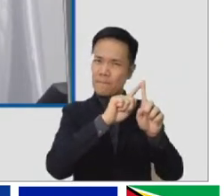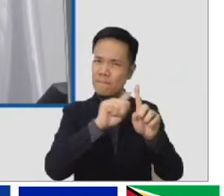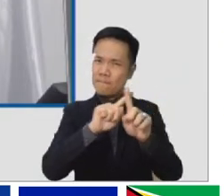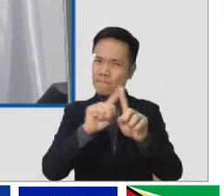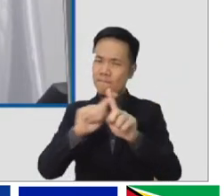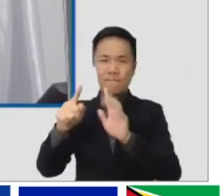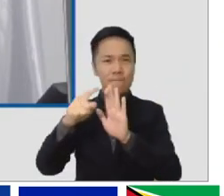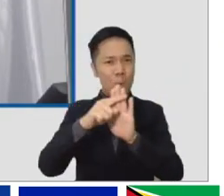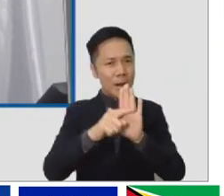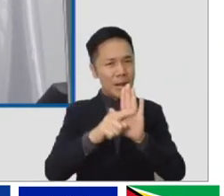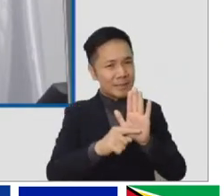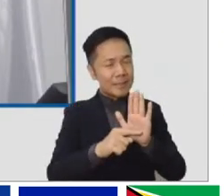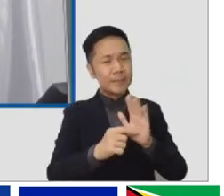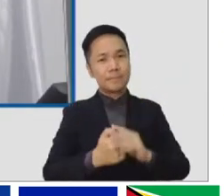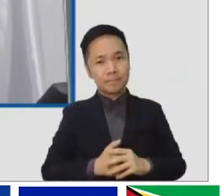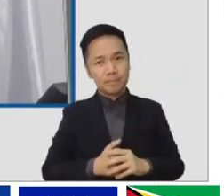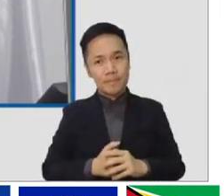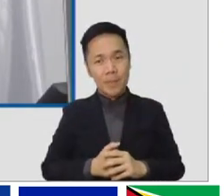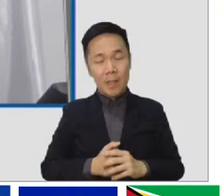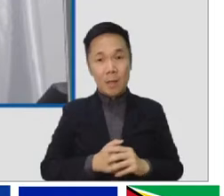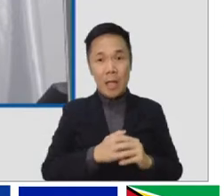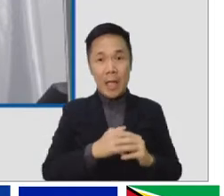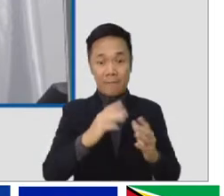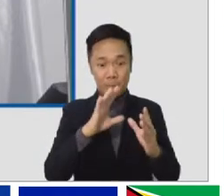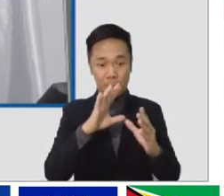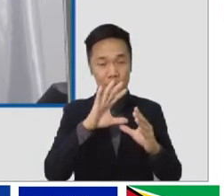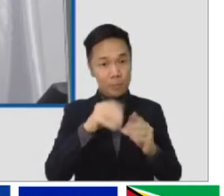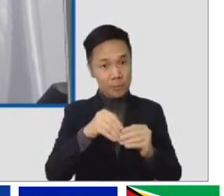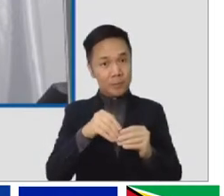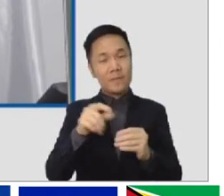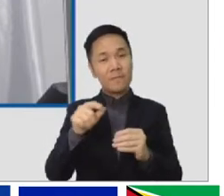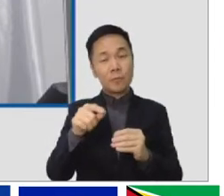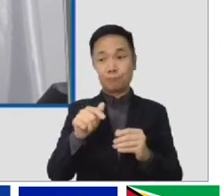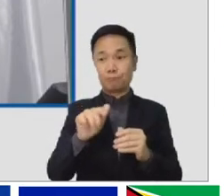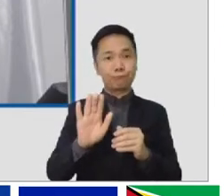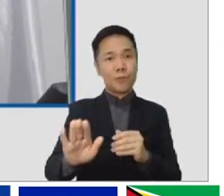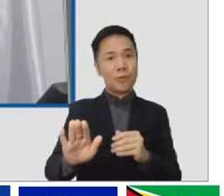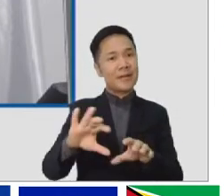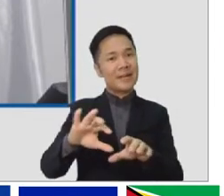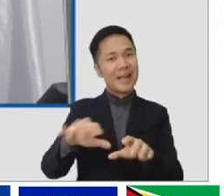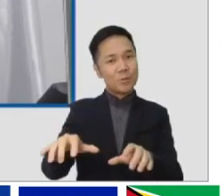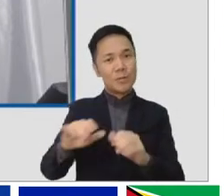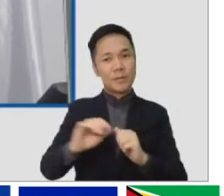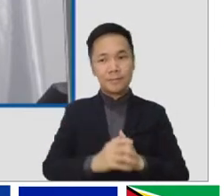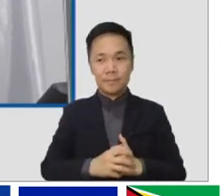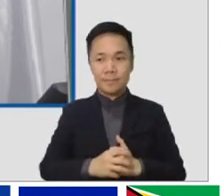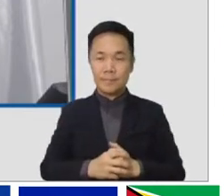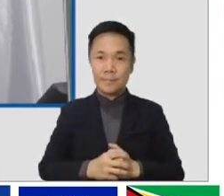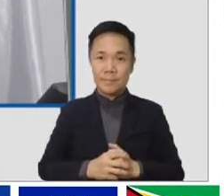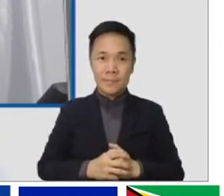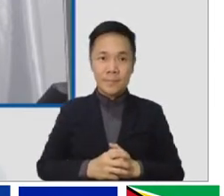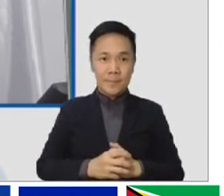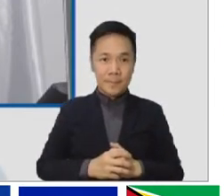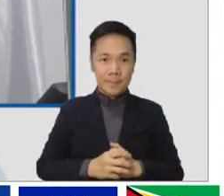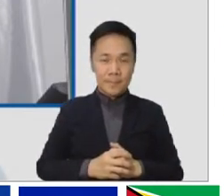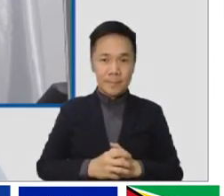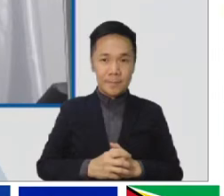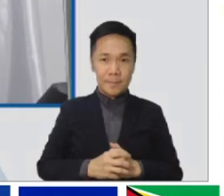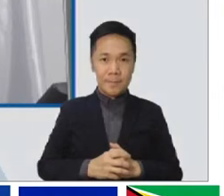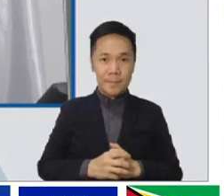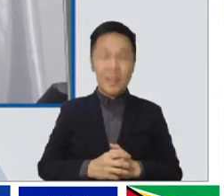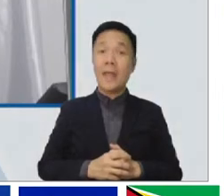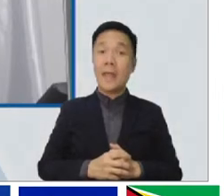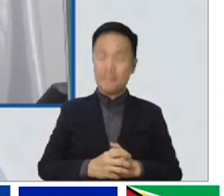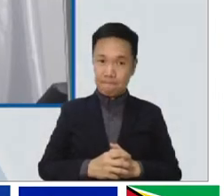comprehensive way, nationwide as well. And we also have the different conceptual approaches. We